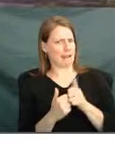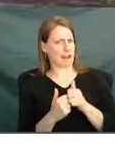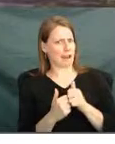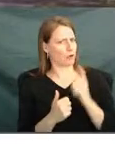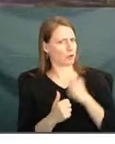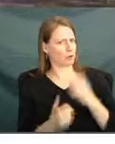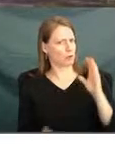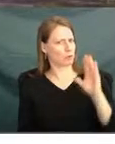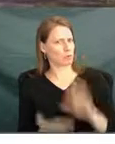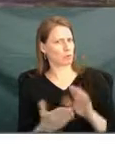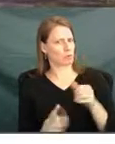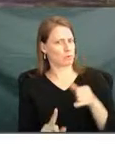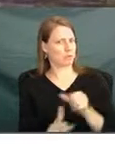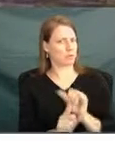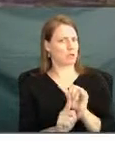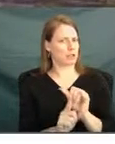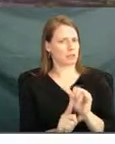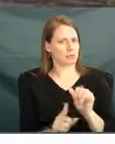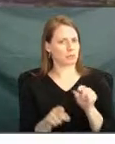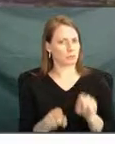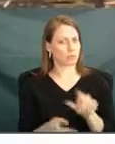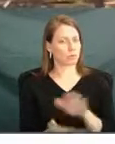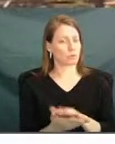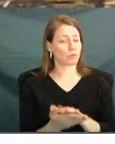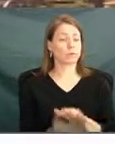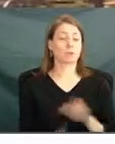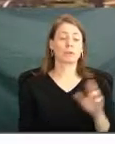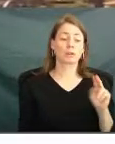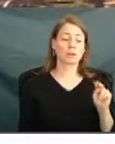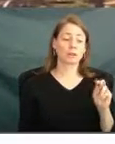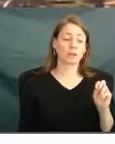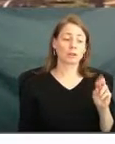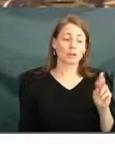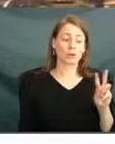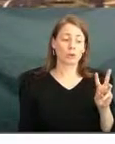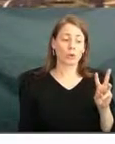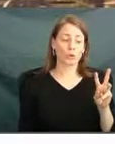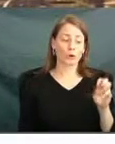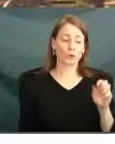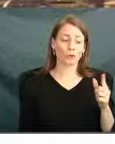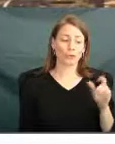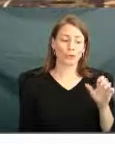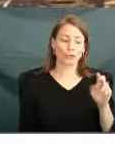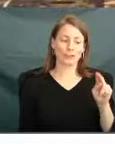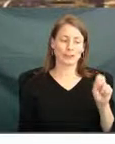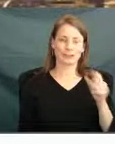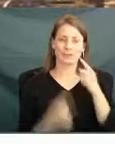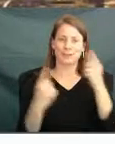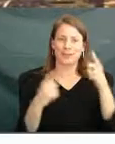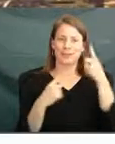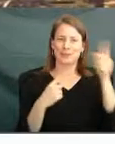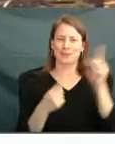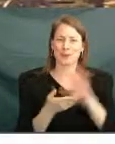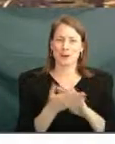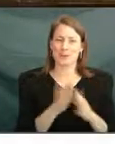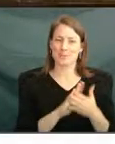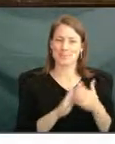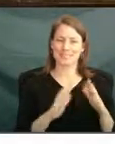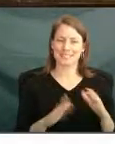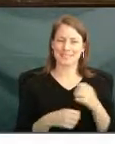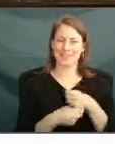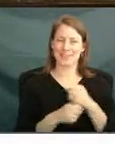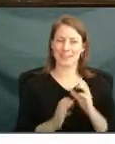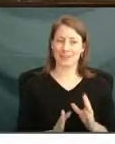Norwegians are well known as peacemakers. Less well known is their tradition of seeing children as a communal responsibility.